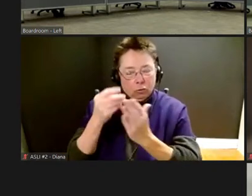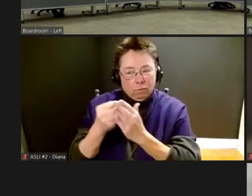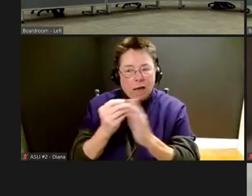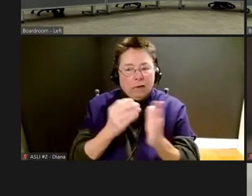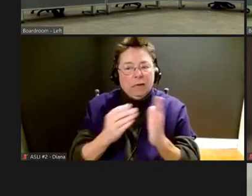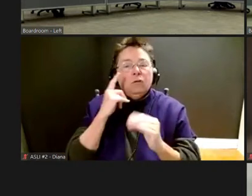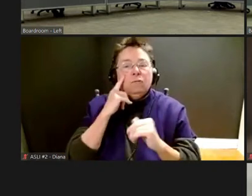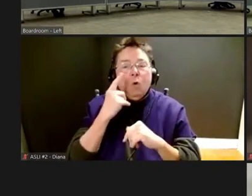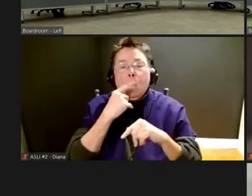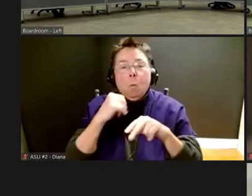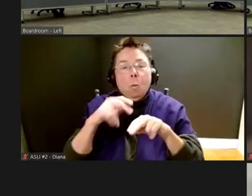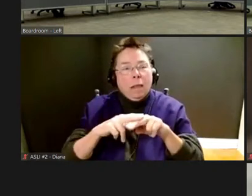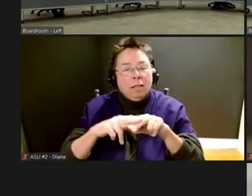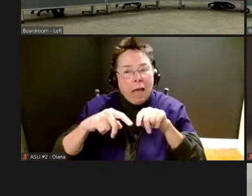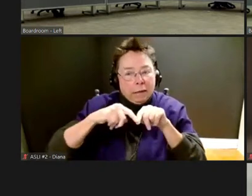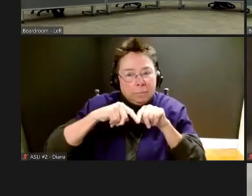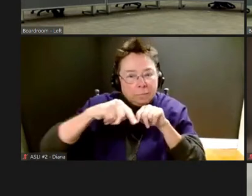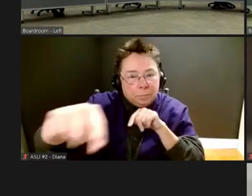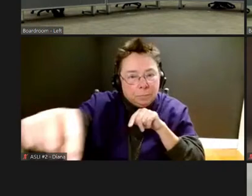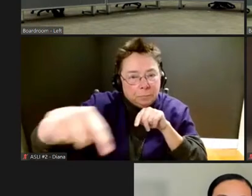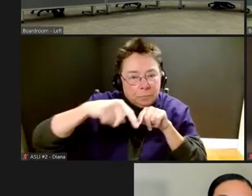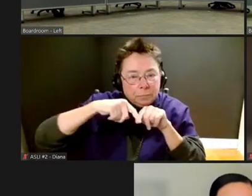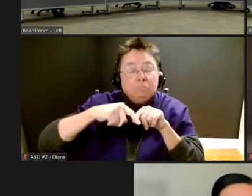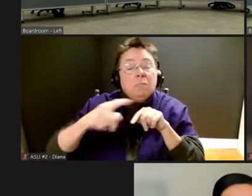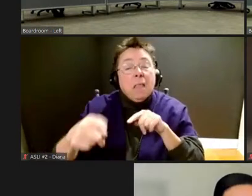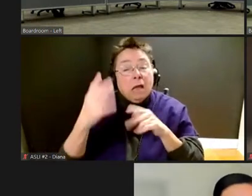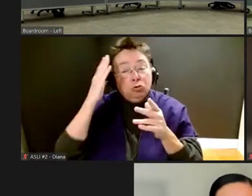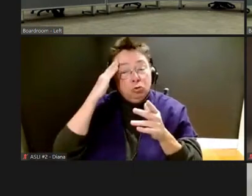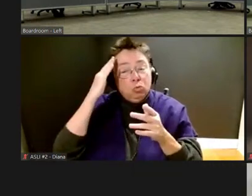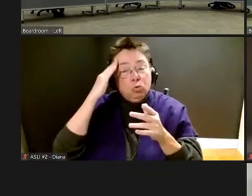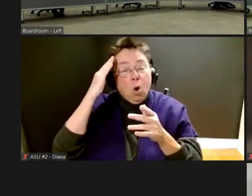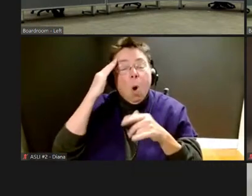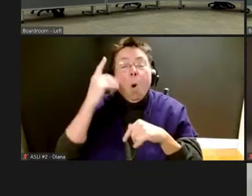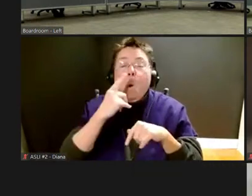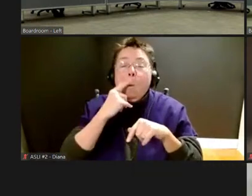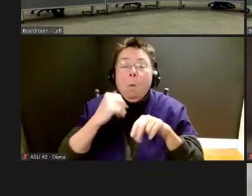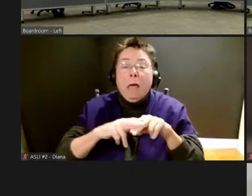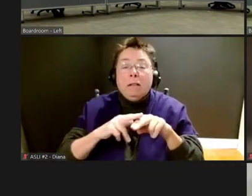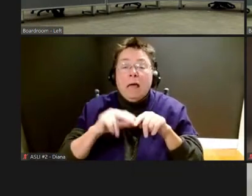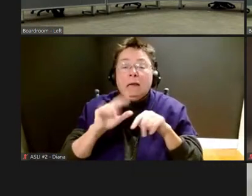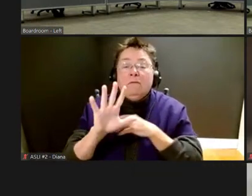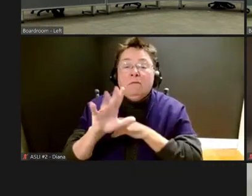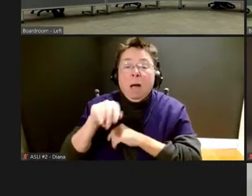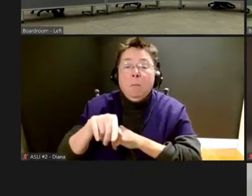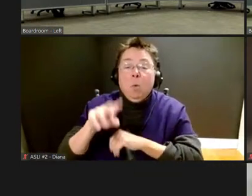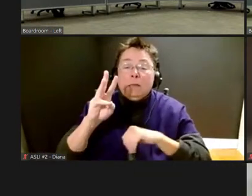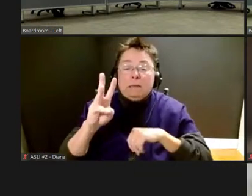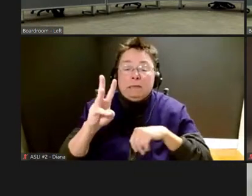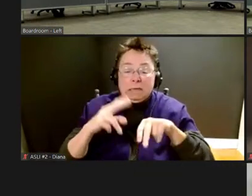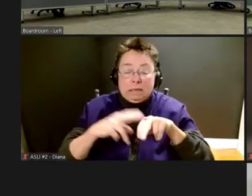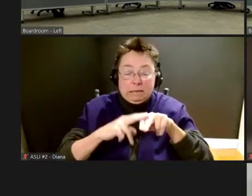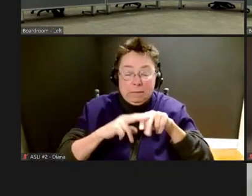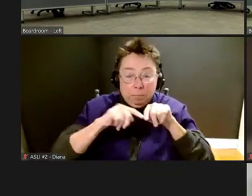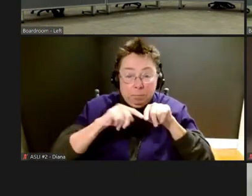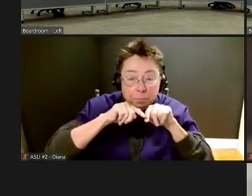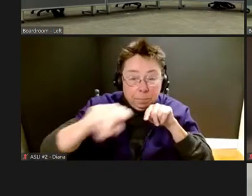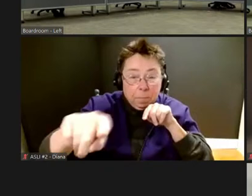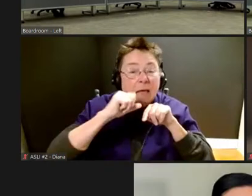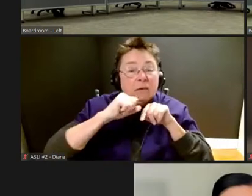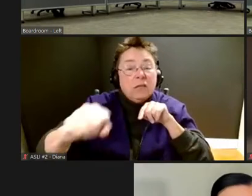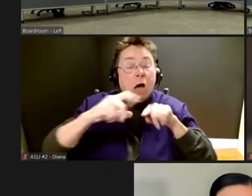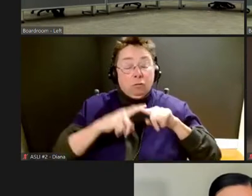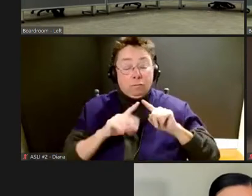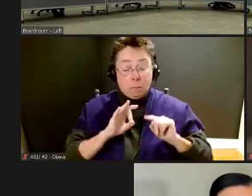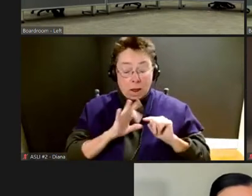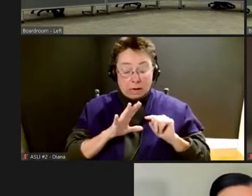Red Line extension. As you are aware, the Red Line extension will be a 5.6-mile rail extension south from the current terminal